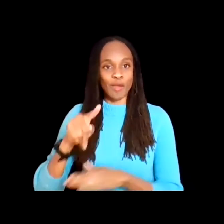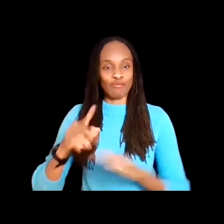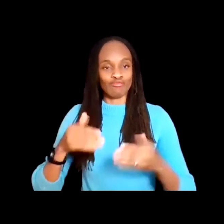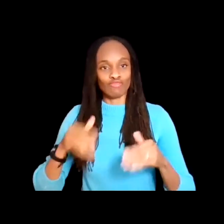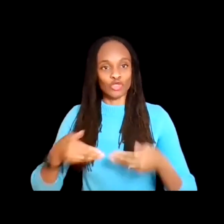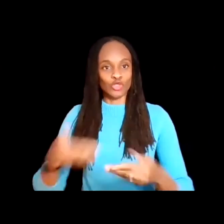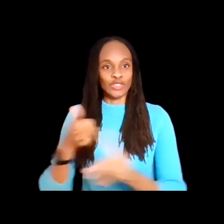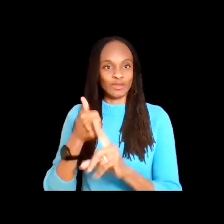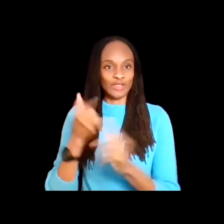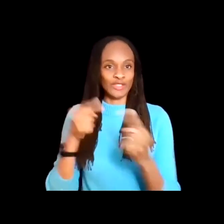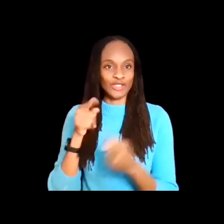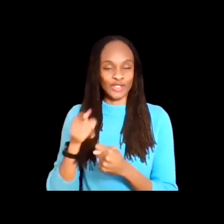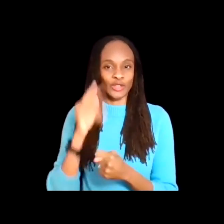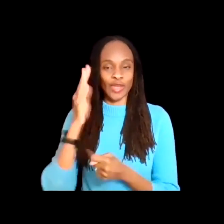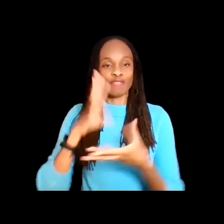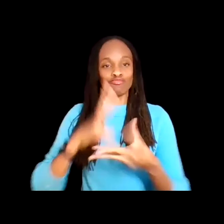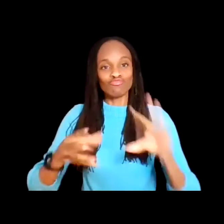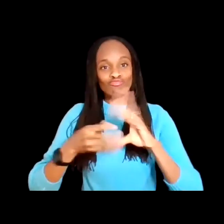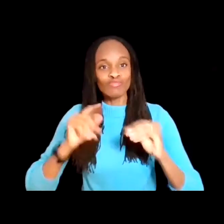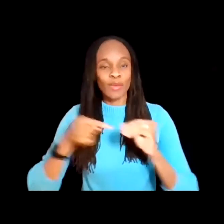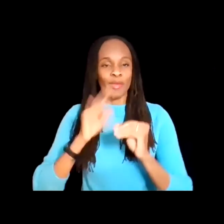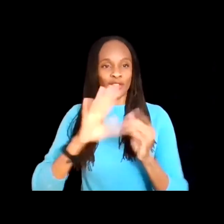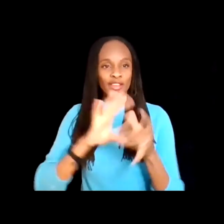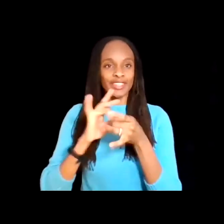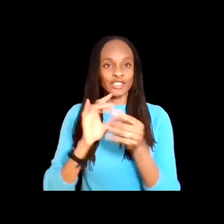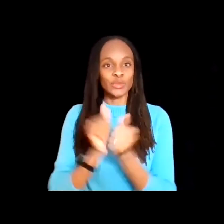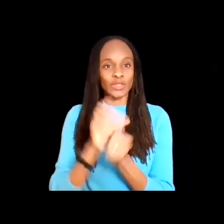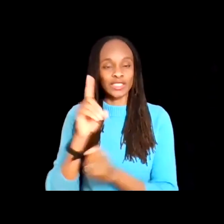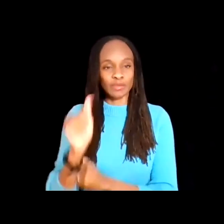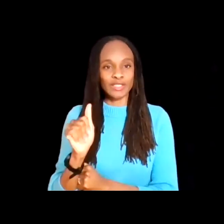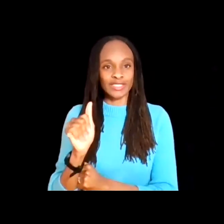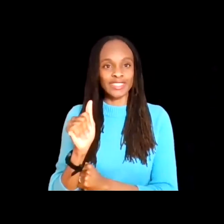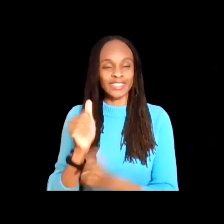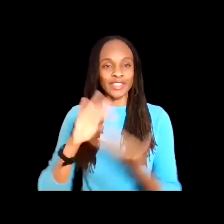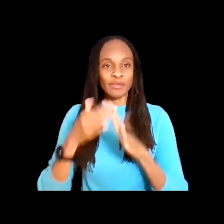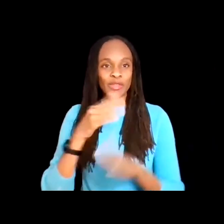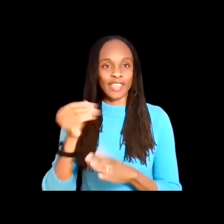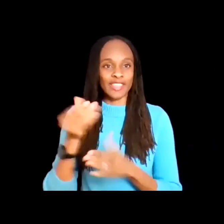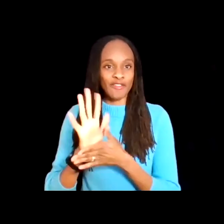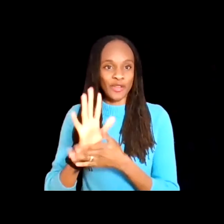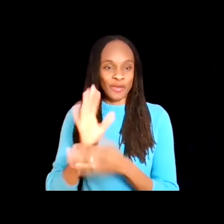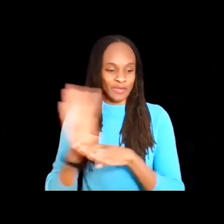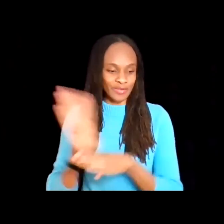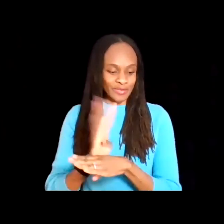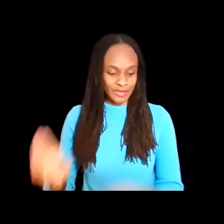and tell us a little bit about their connection to the disability community and the film industry.